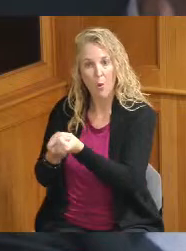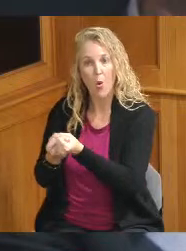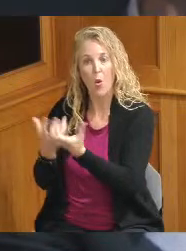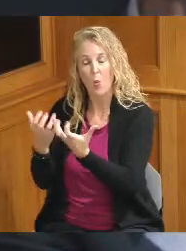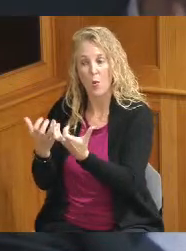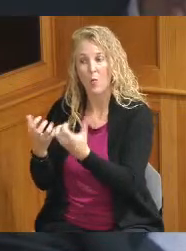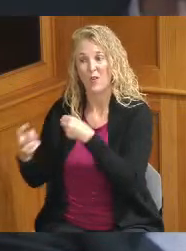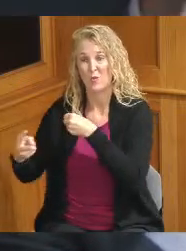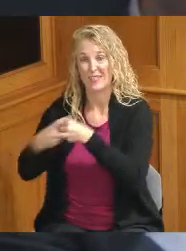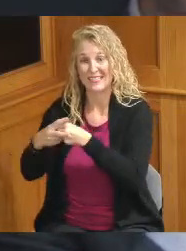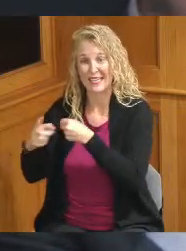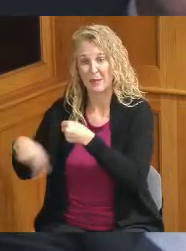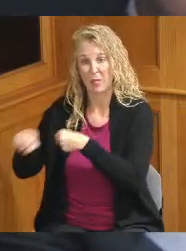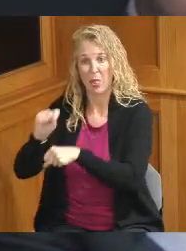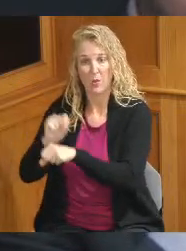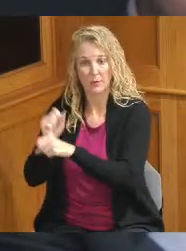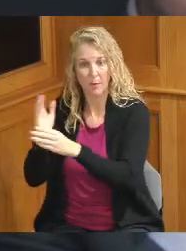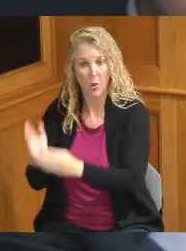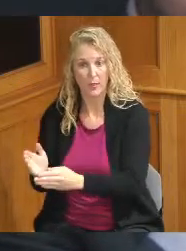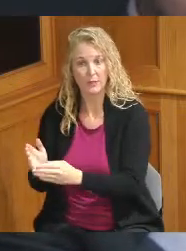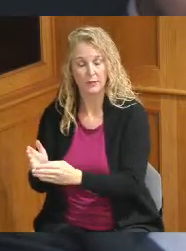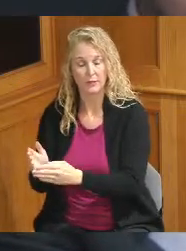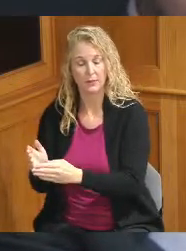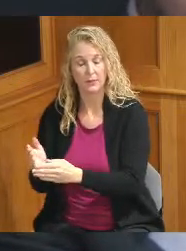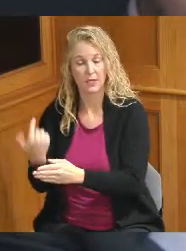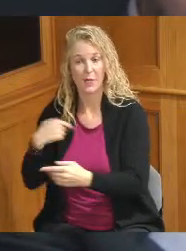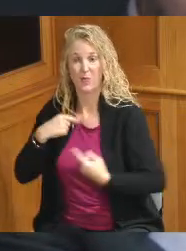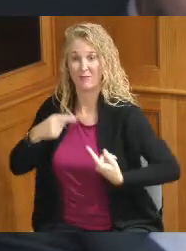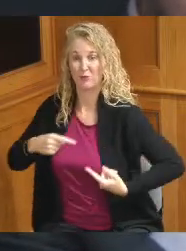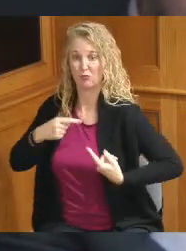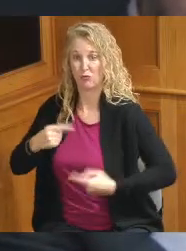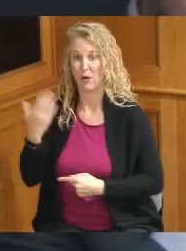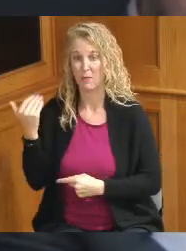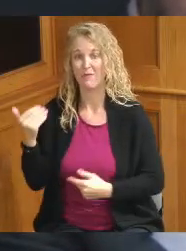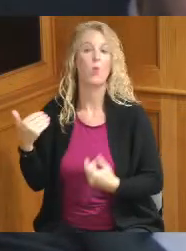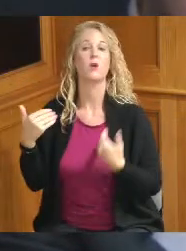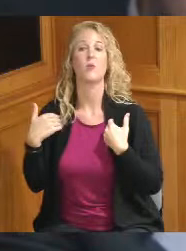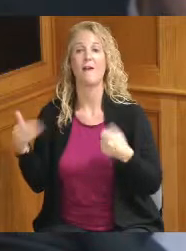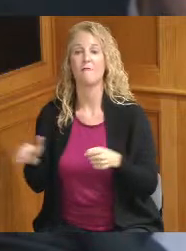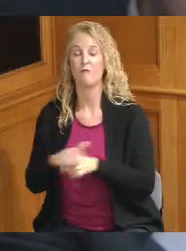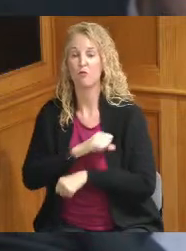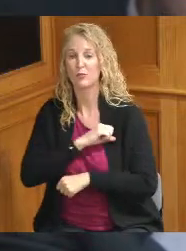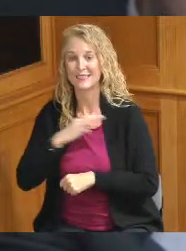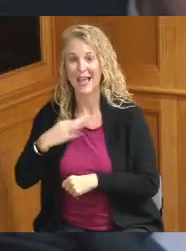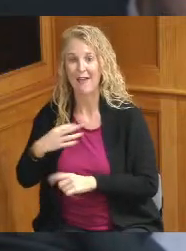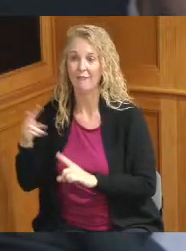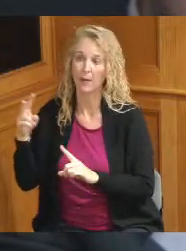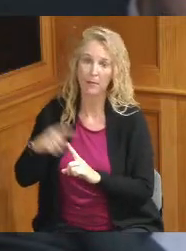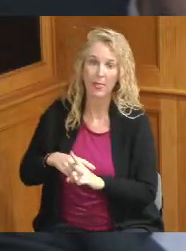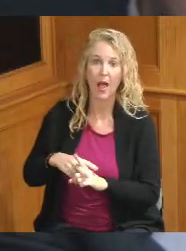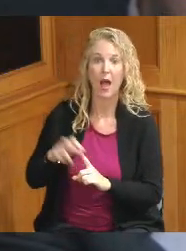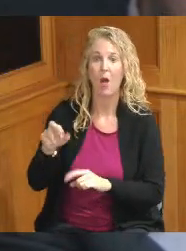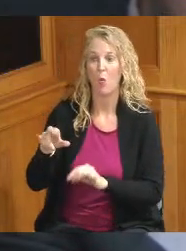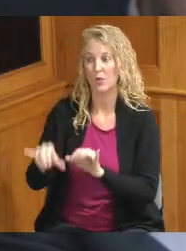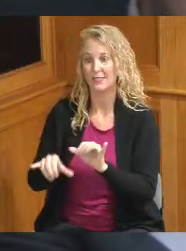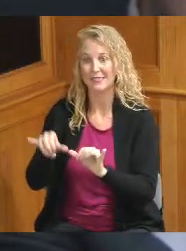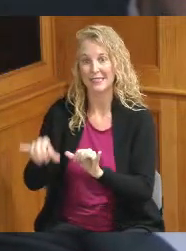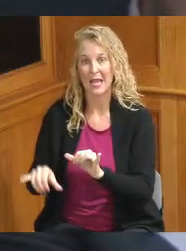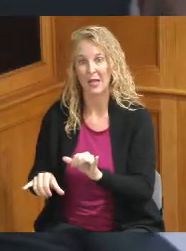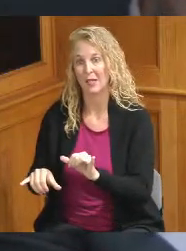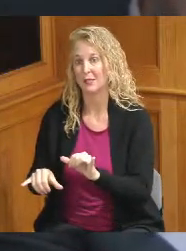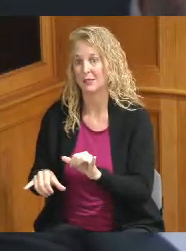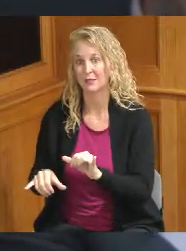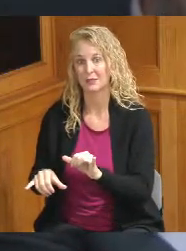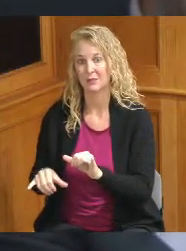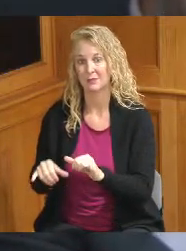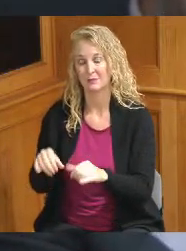keeping these employees at that facility. And we've struggled to have folks apply and then retain them